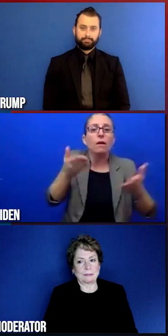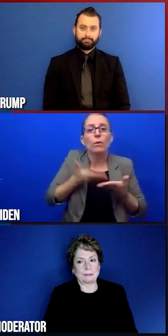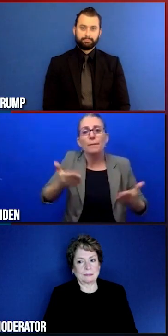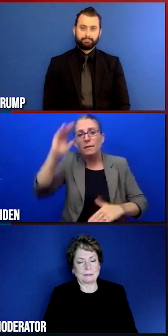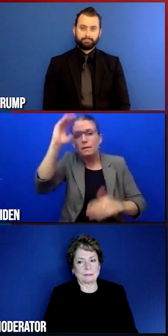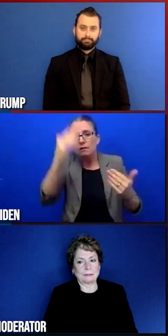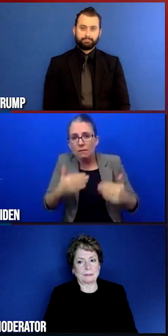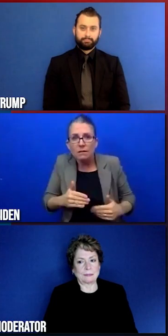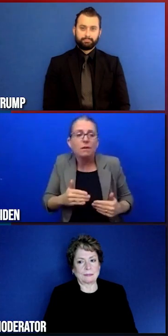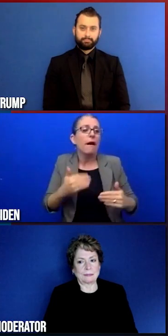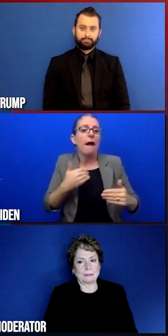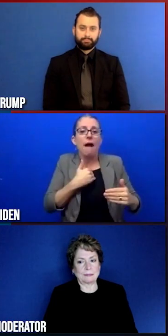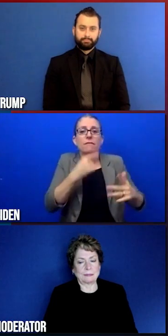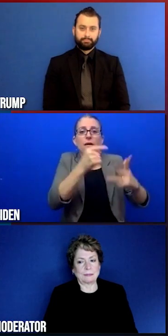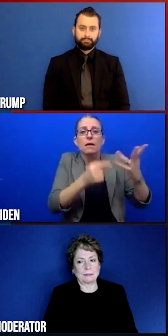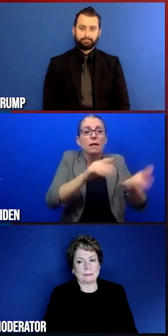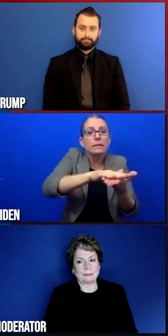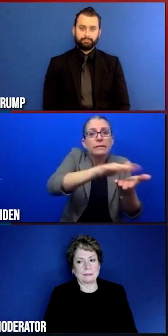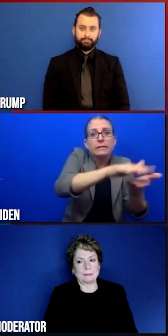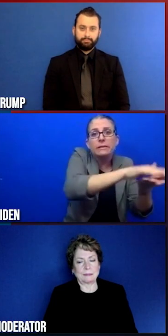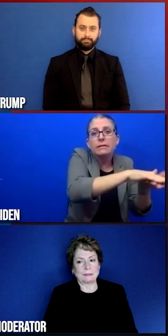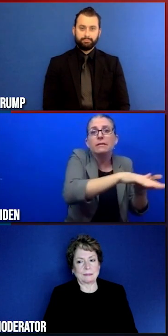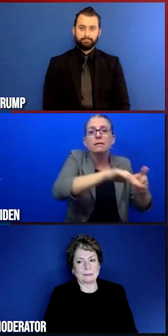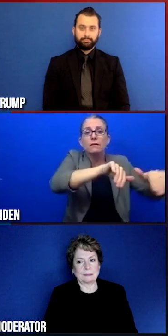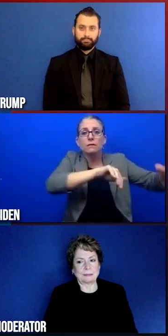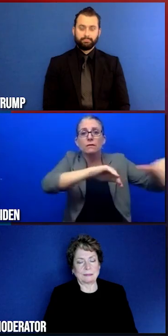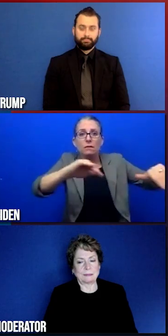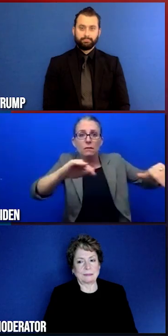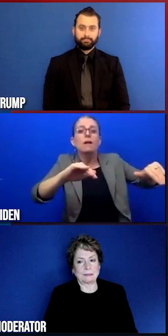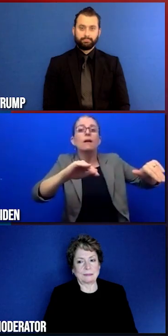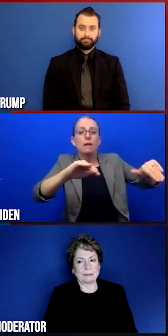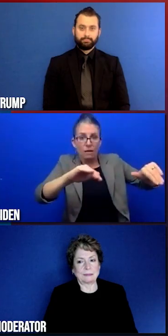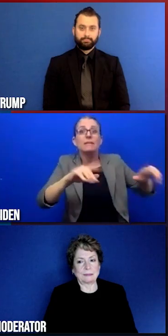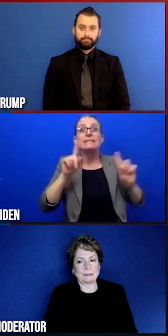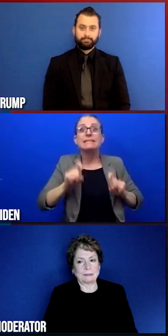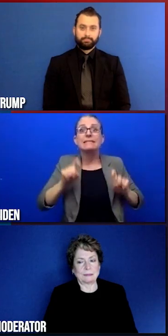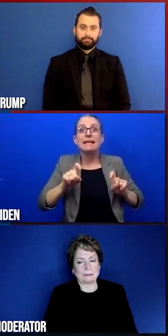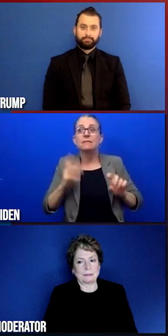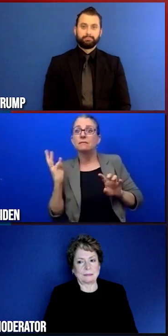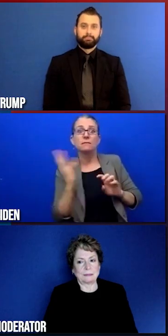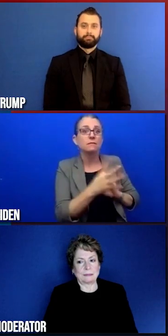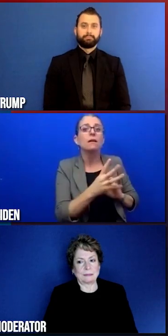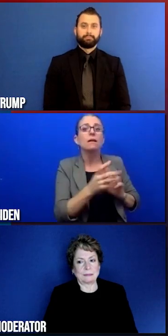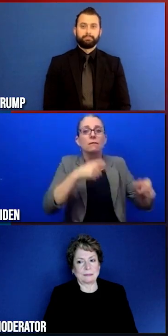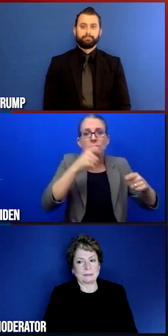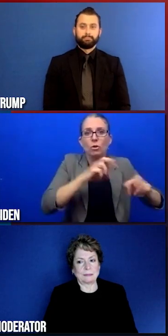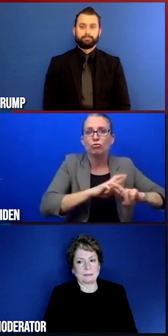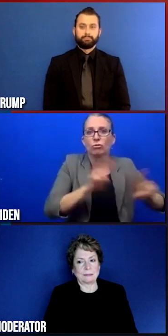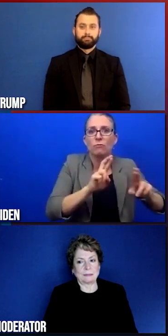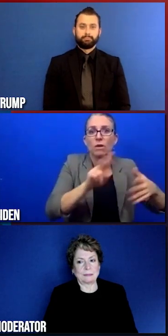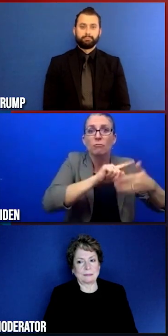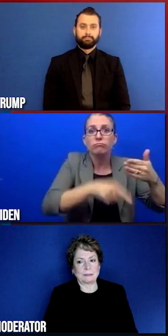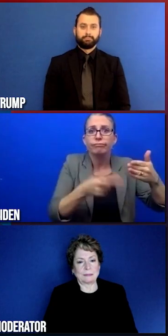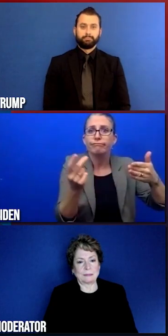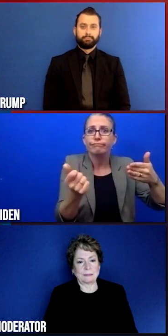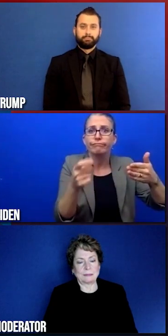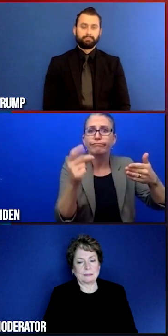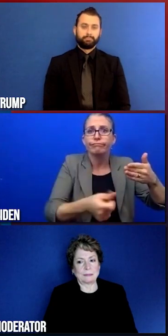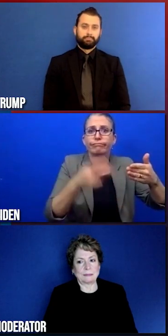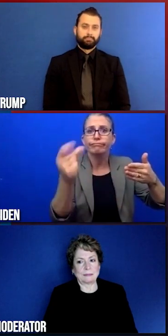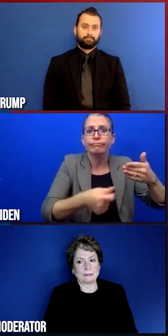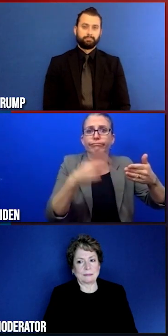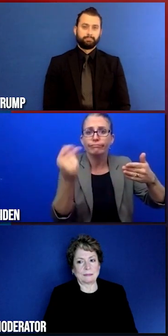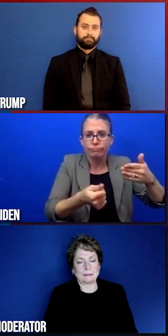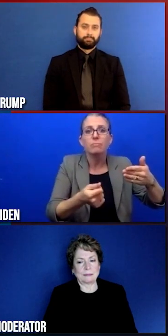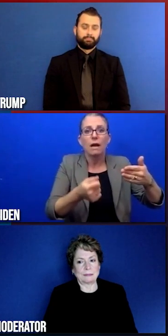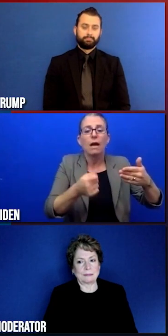take testing rapidly and know whether a person is in fact infected. You need to be able to trace. You need to be able to provide